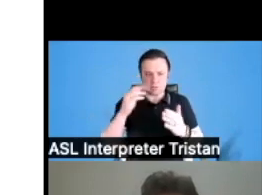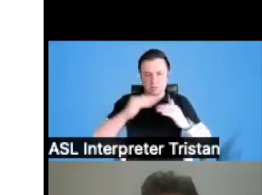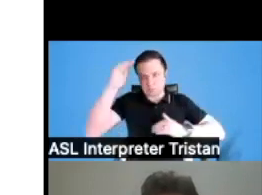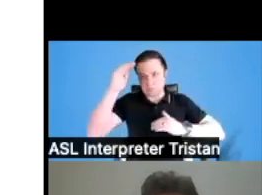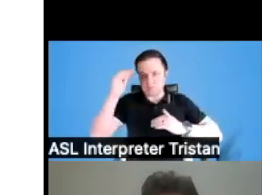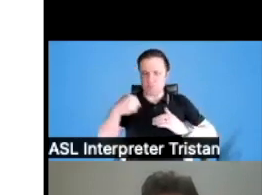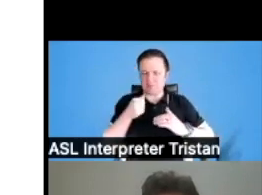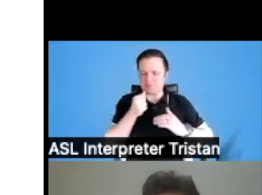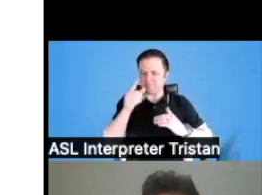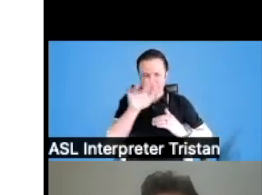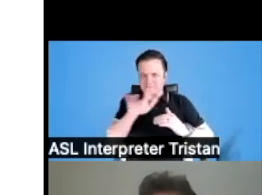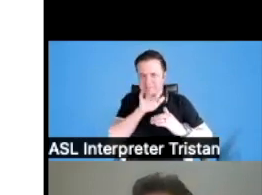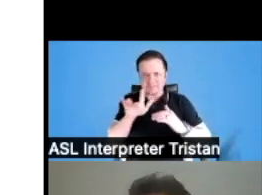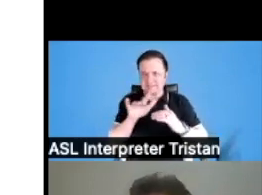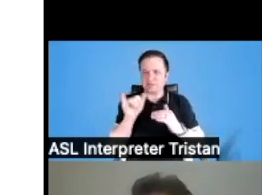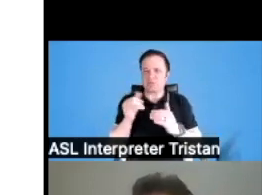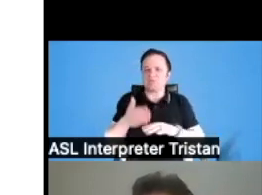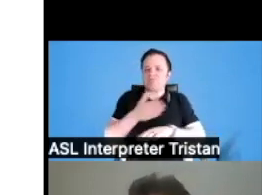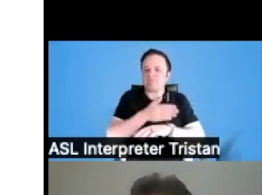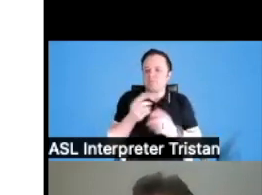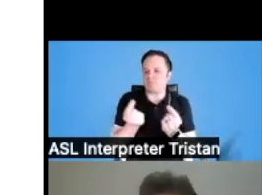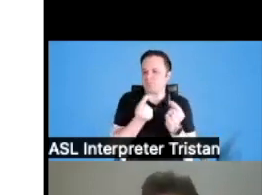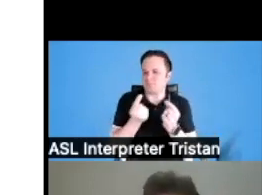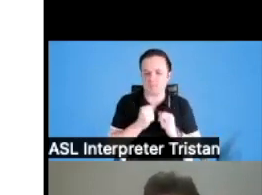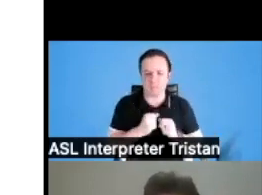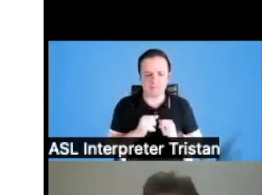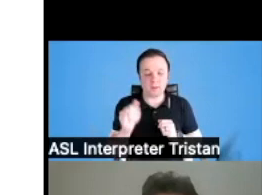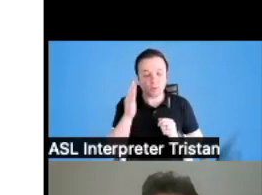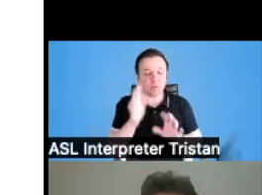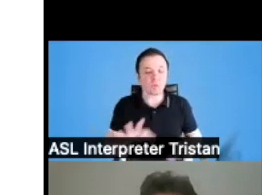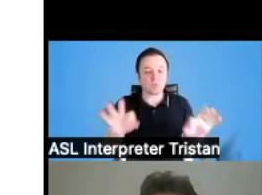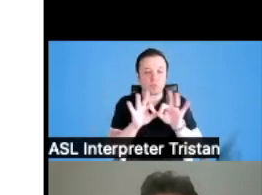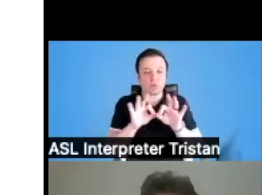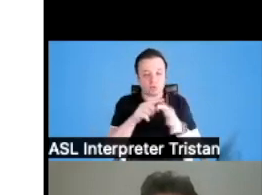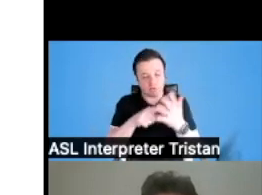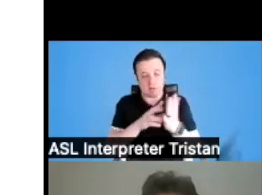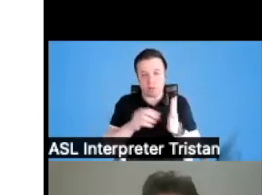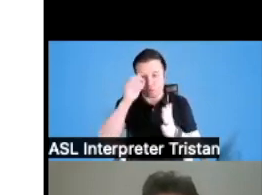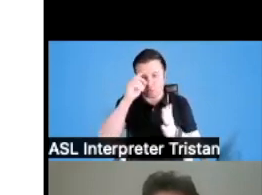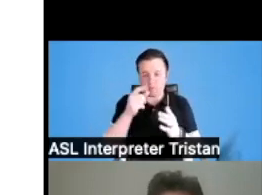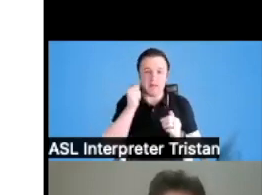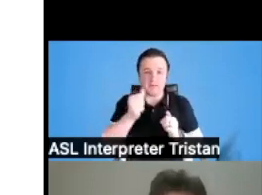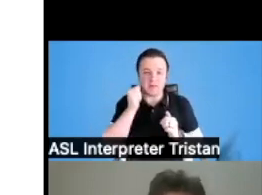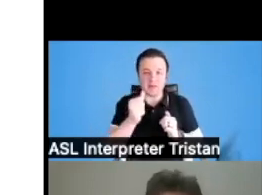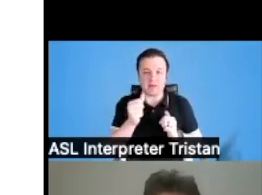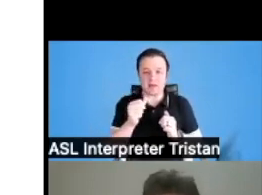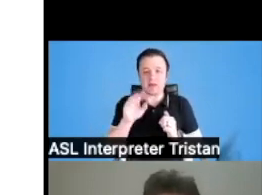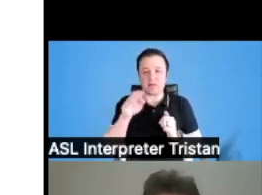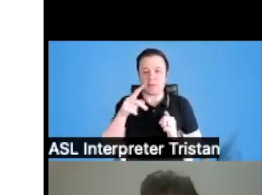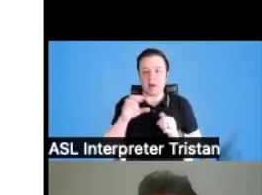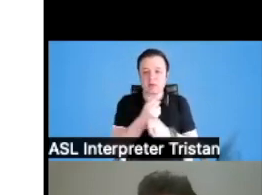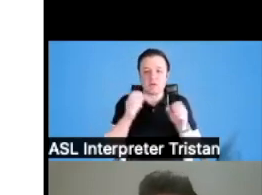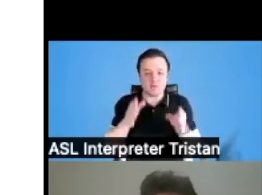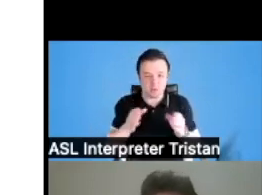practice. But we also know there are essential lessons to learn from our day-to-day advocacy with survivors and how we develop and run